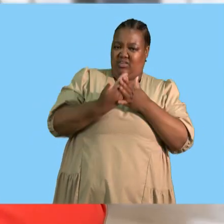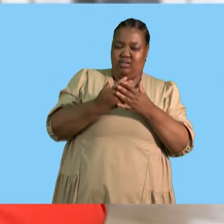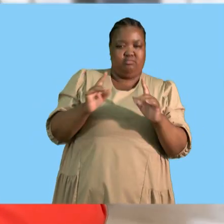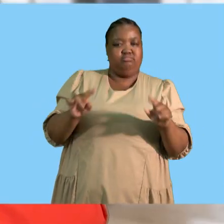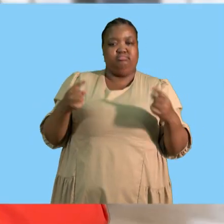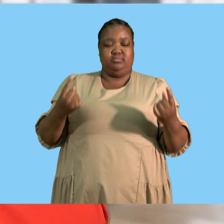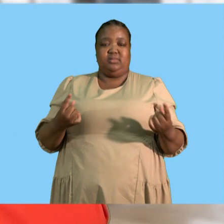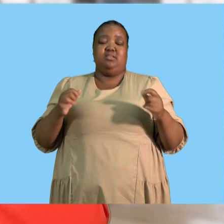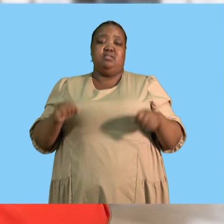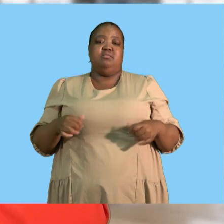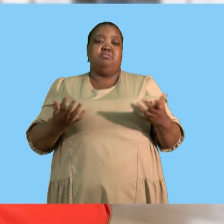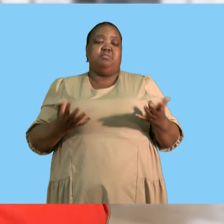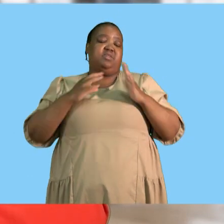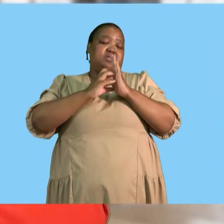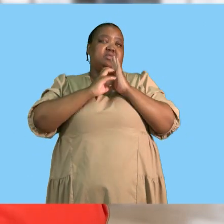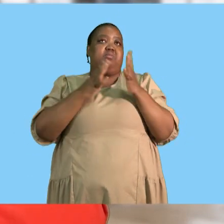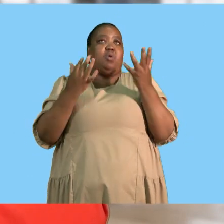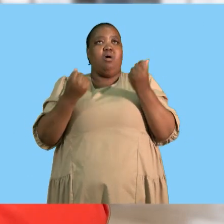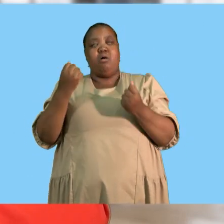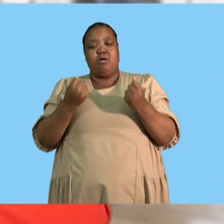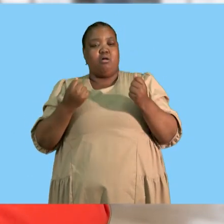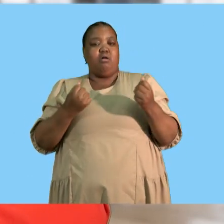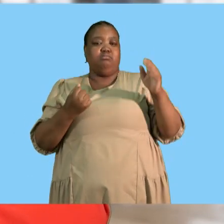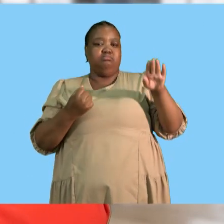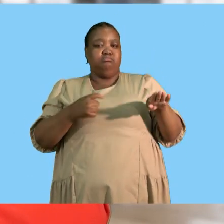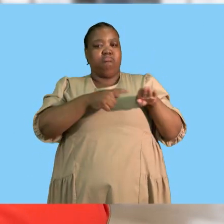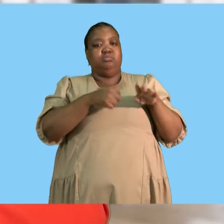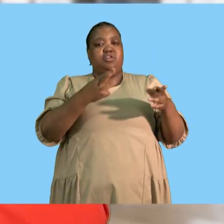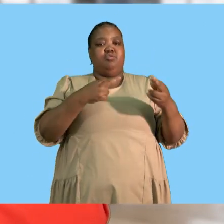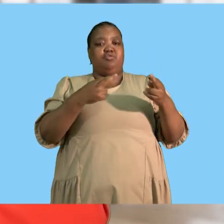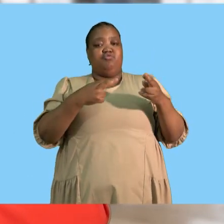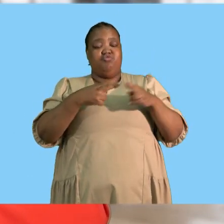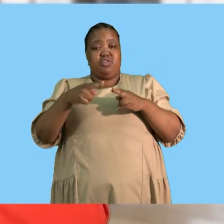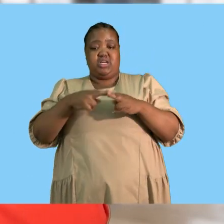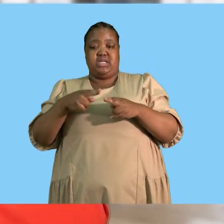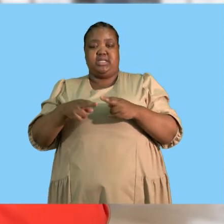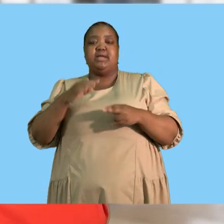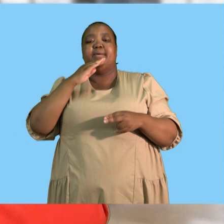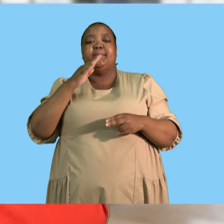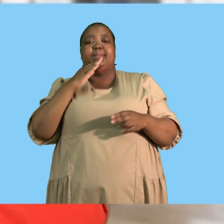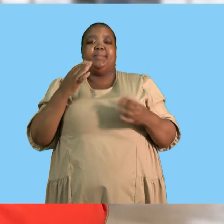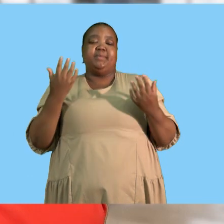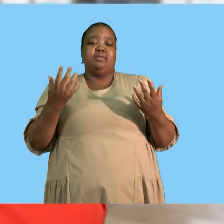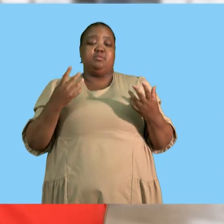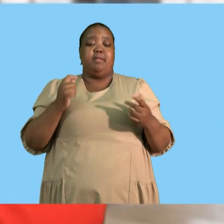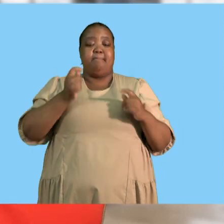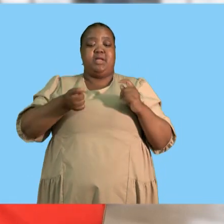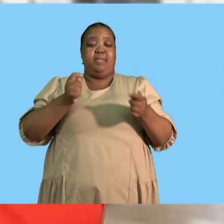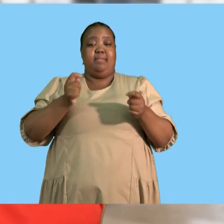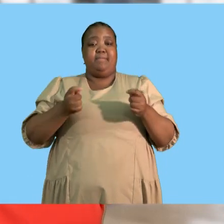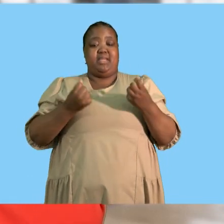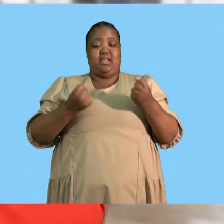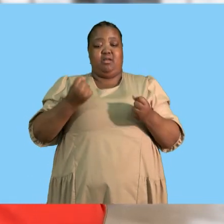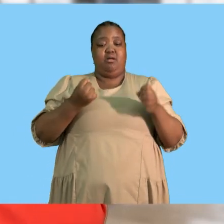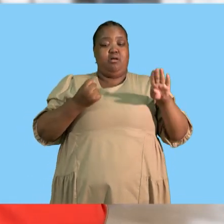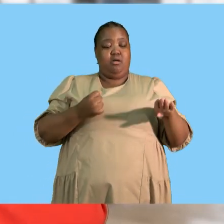that if I lease an asset, such as a car, for example, it means that I am only going to pay for